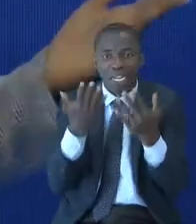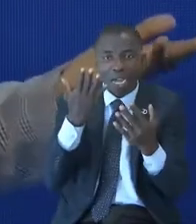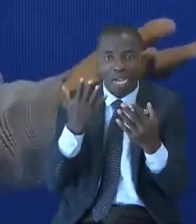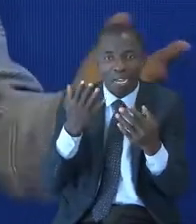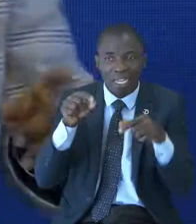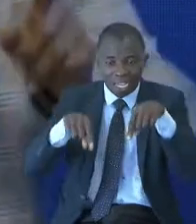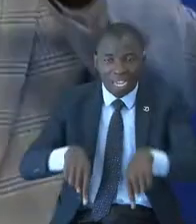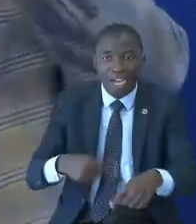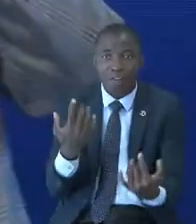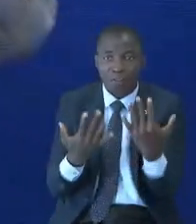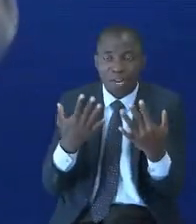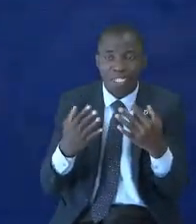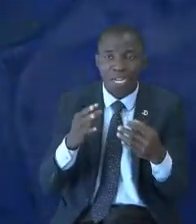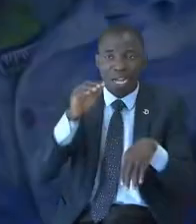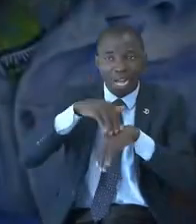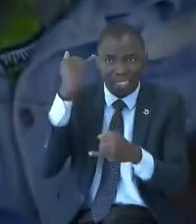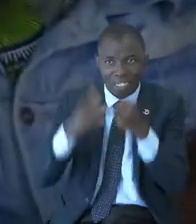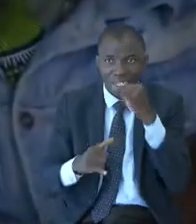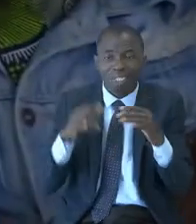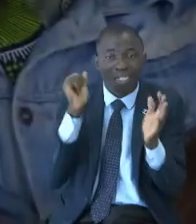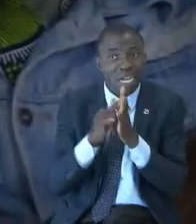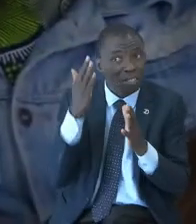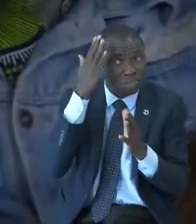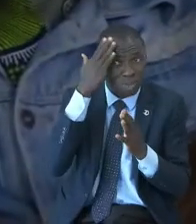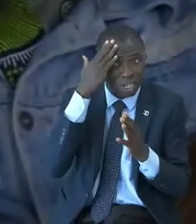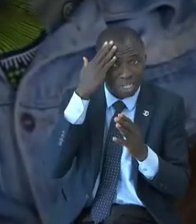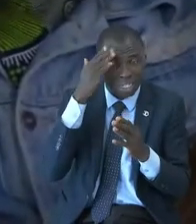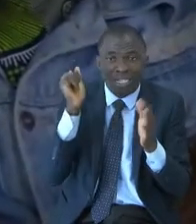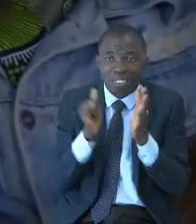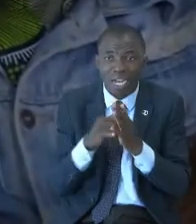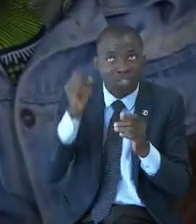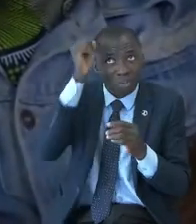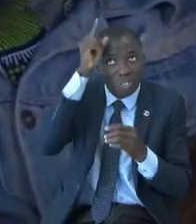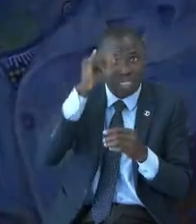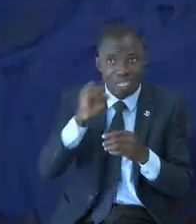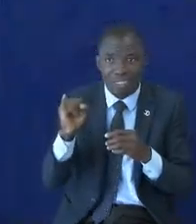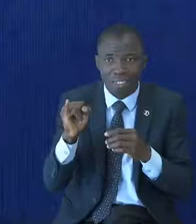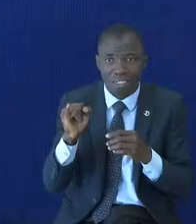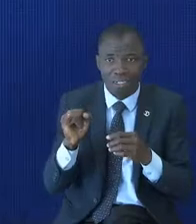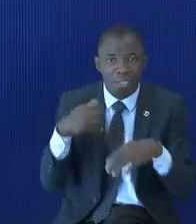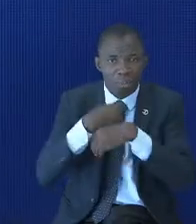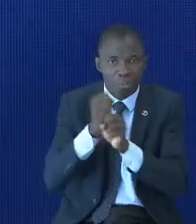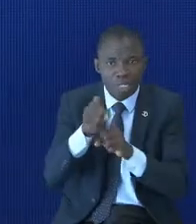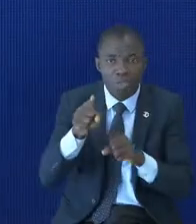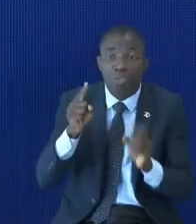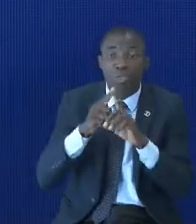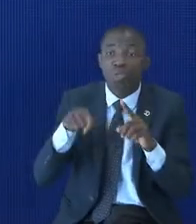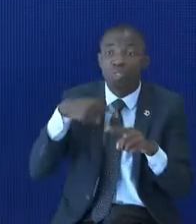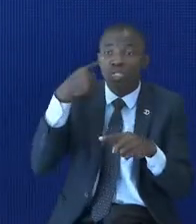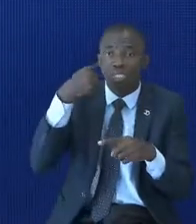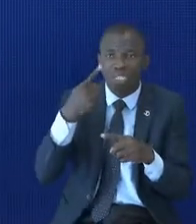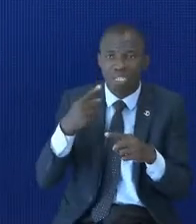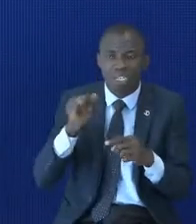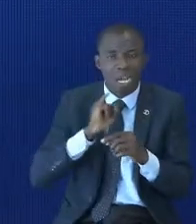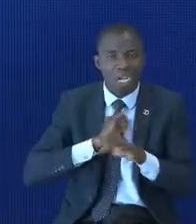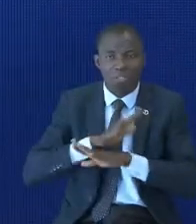at the end. That knowledge, that understanding makes you to say, I don't